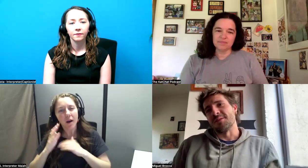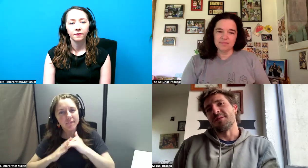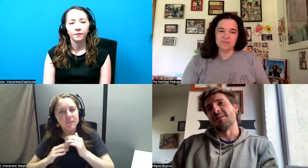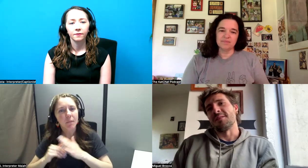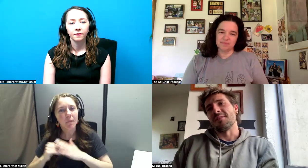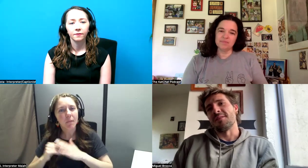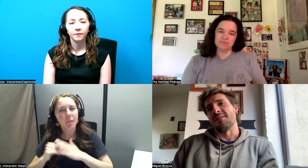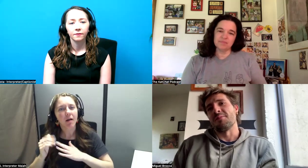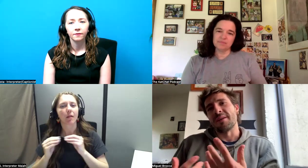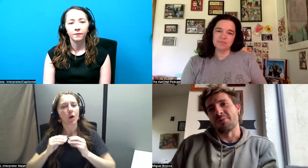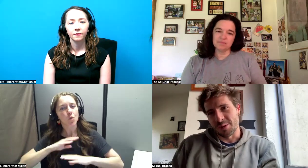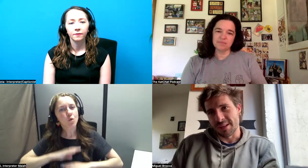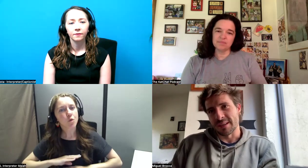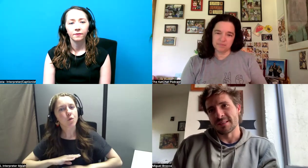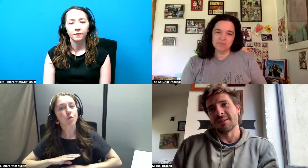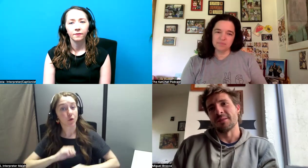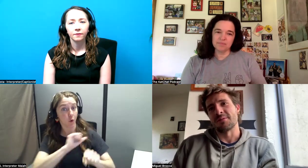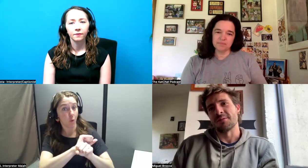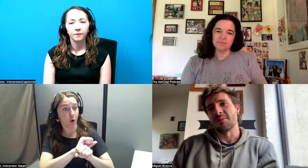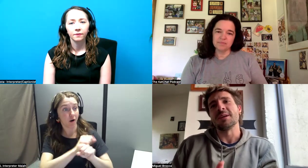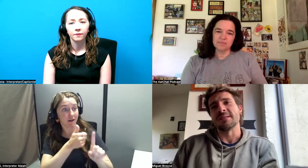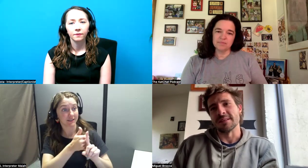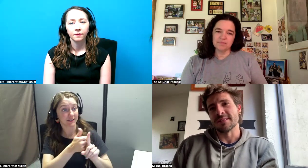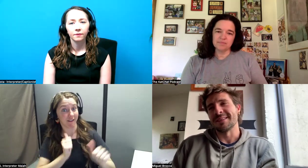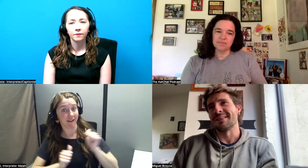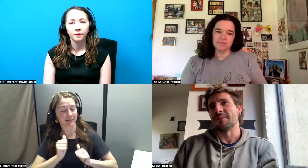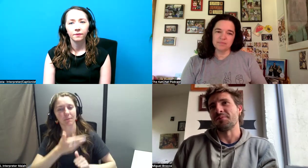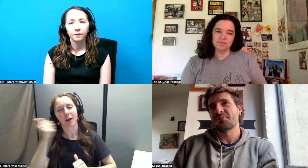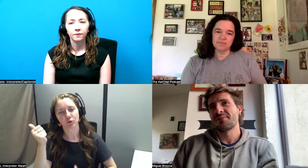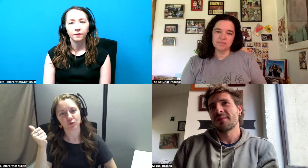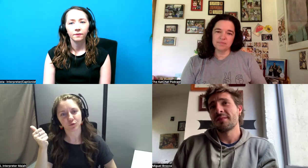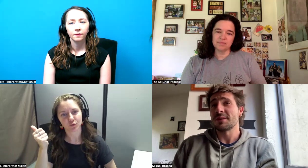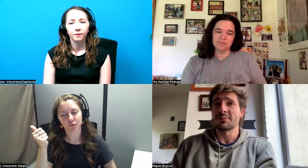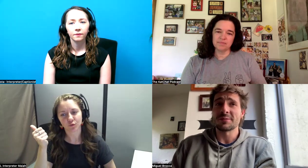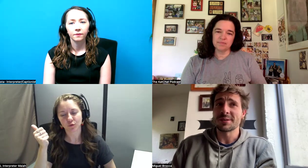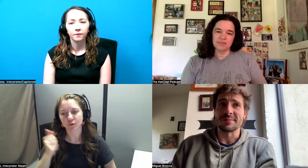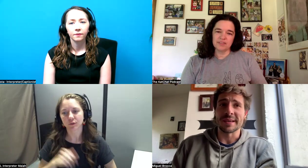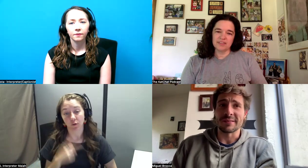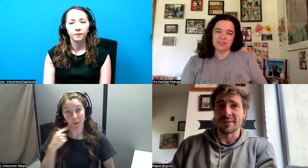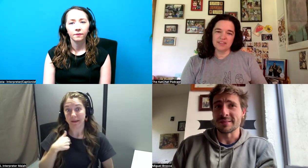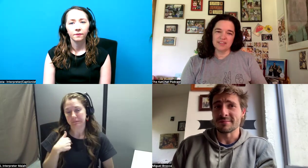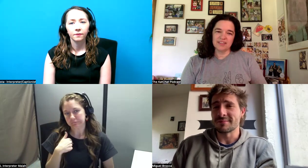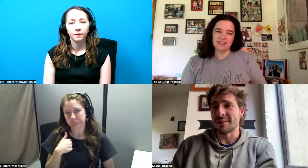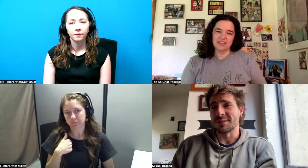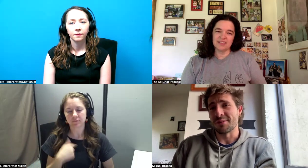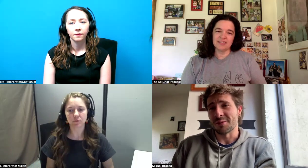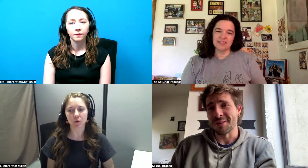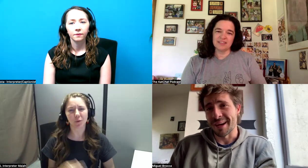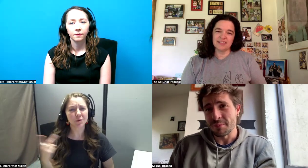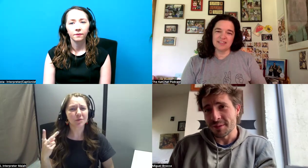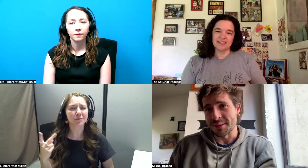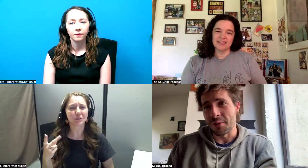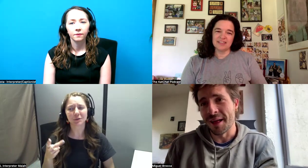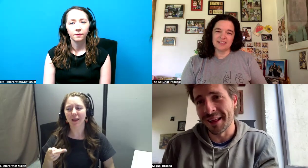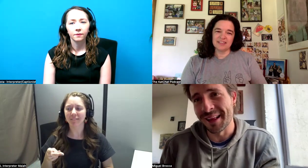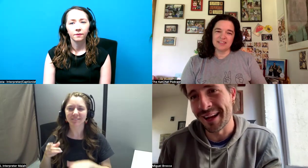you feel, the better the work is. You know, for me at least. And we were making fun of each other all the